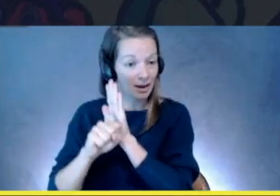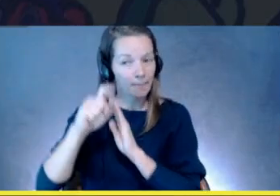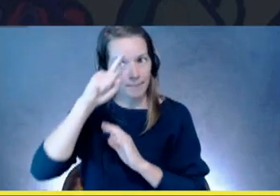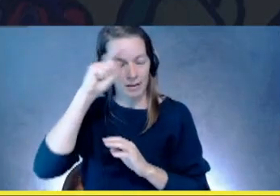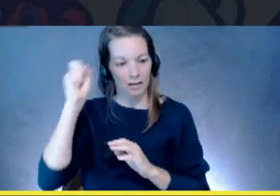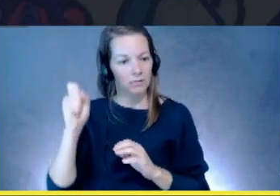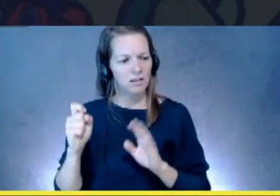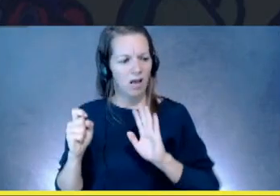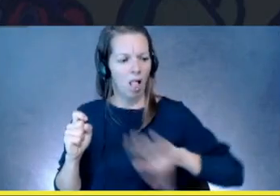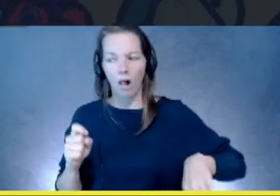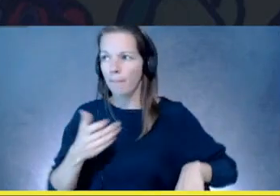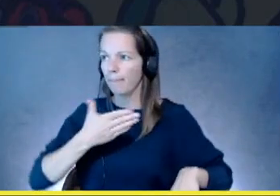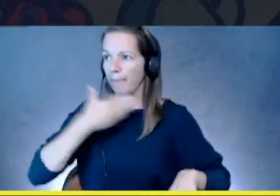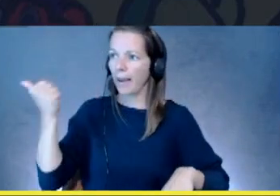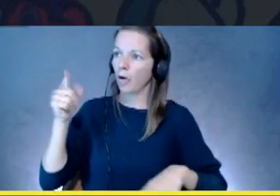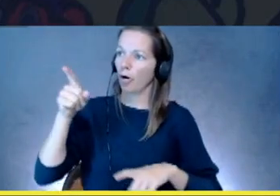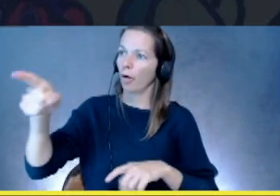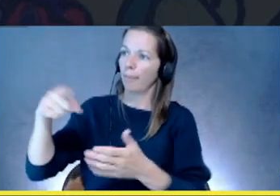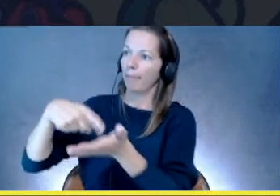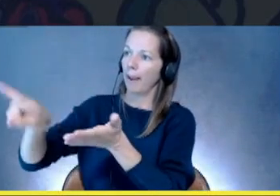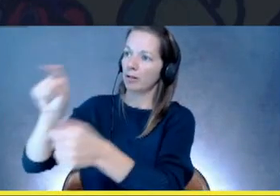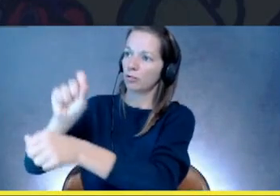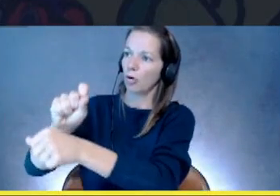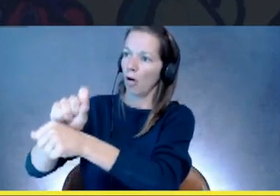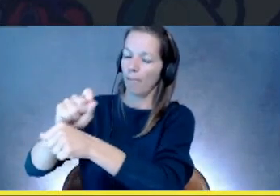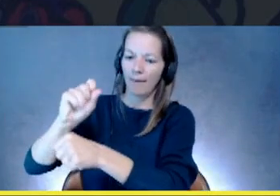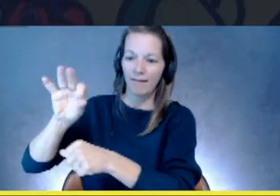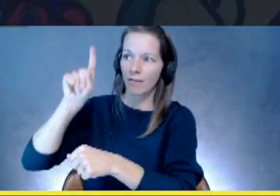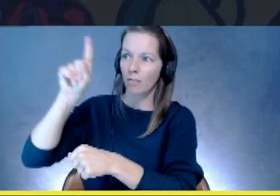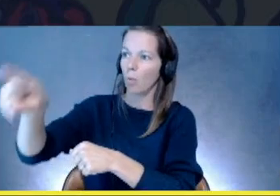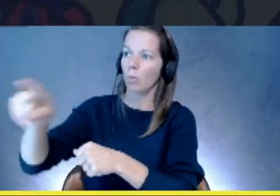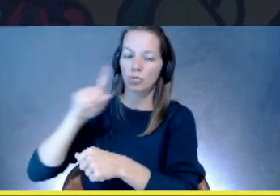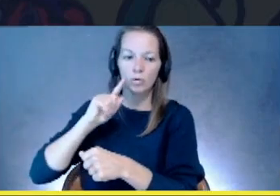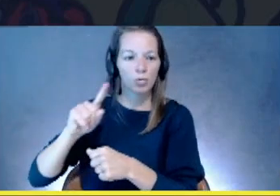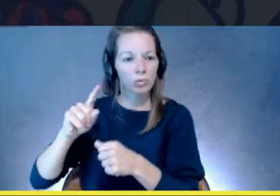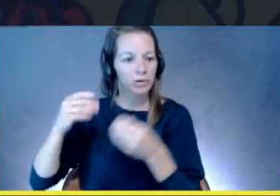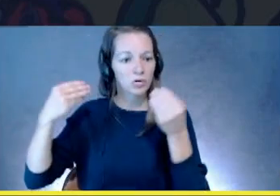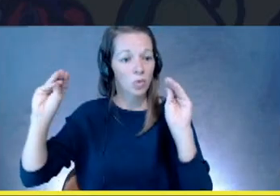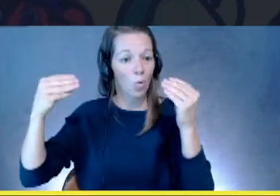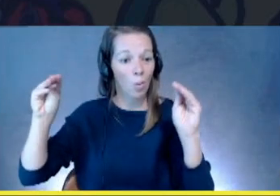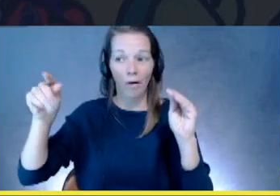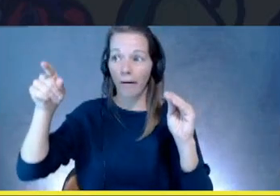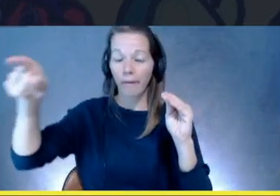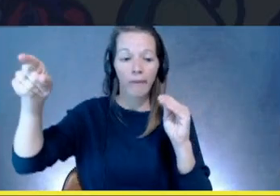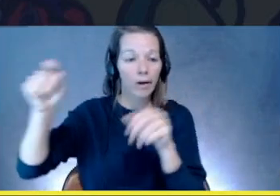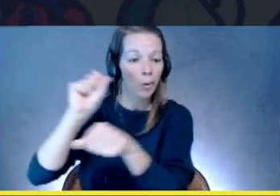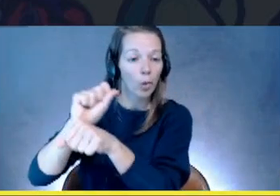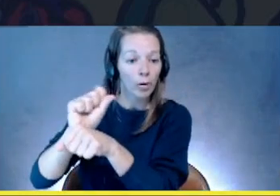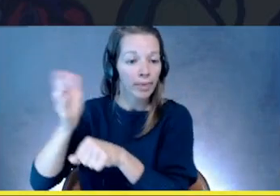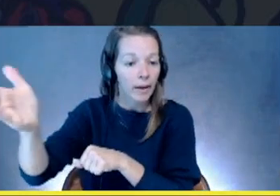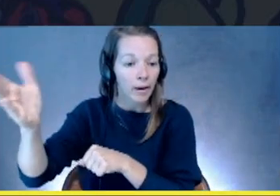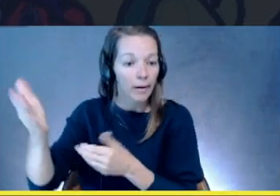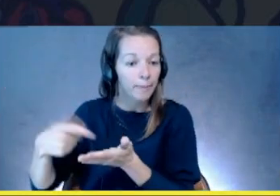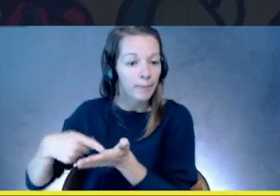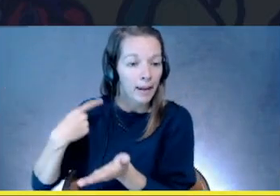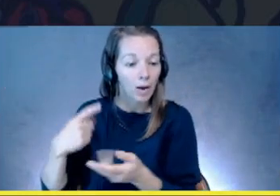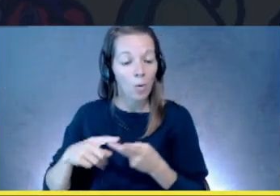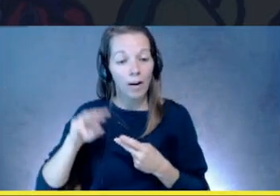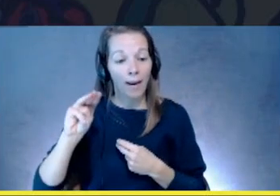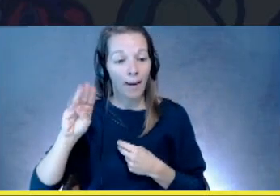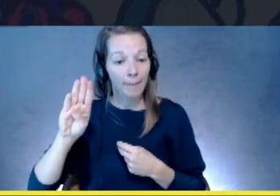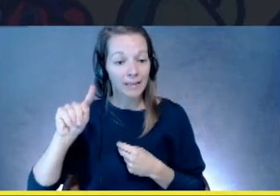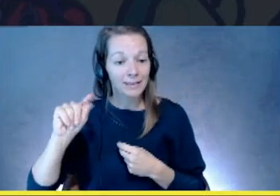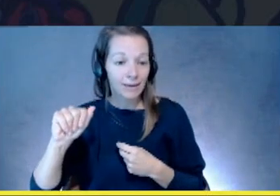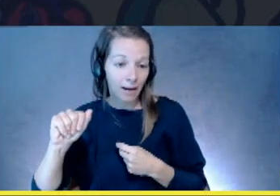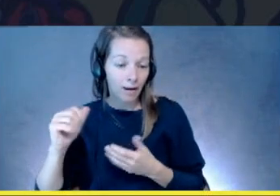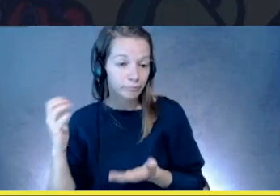paying jobs if they just go down to the local supermarket now, which is, you know, or the MBTA, you know, they could get a